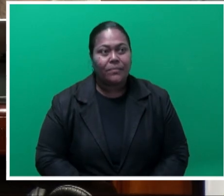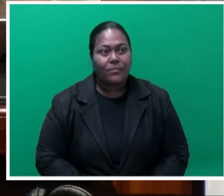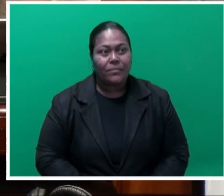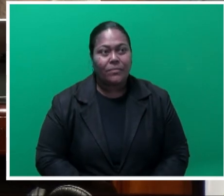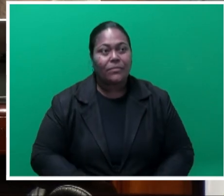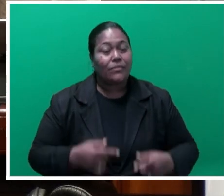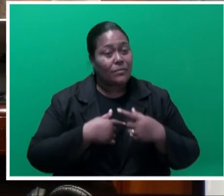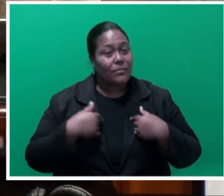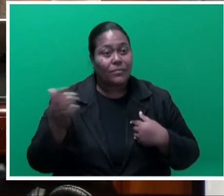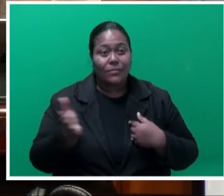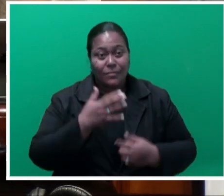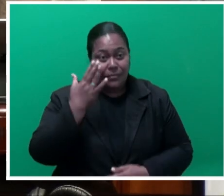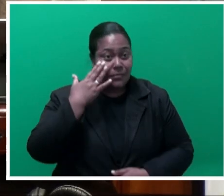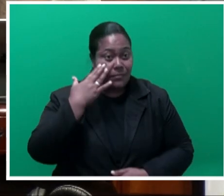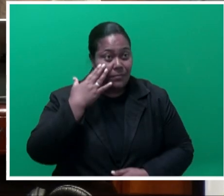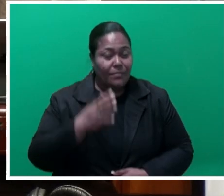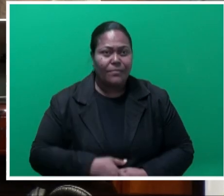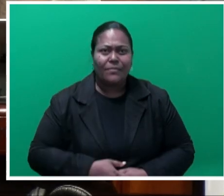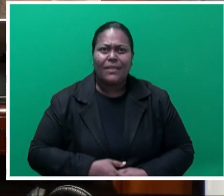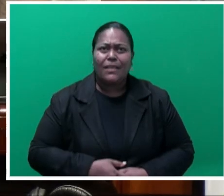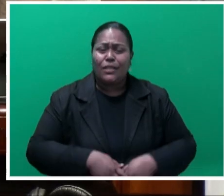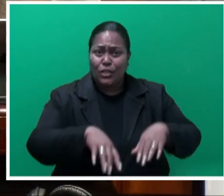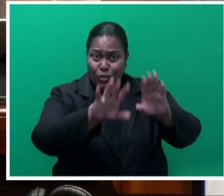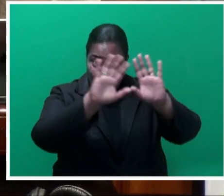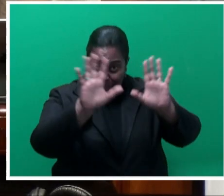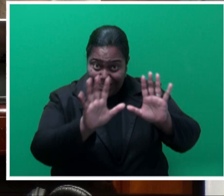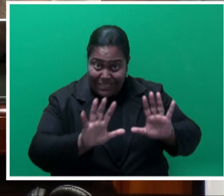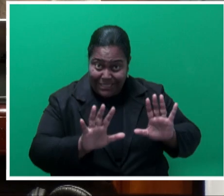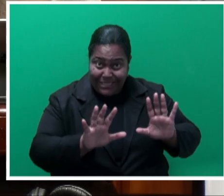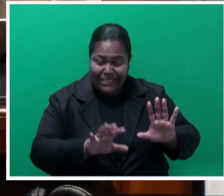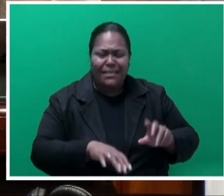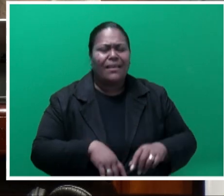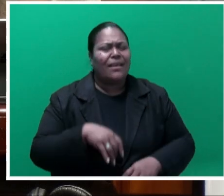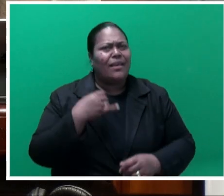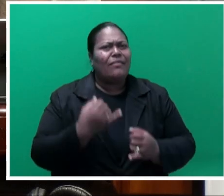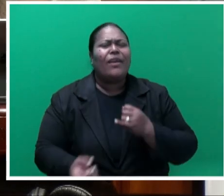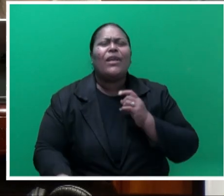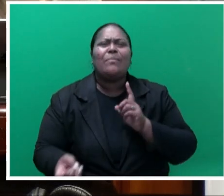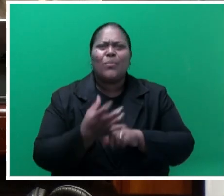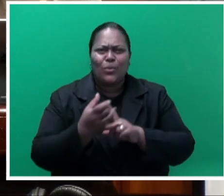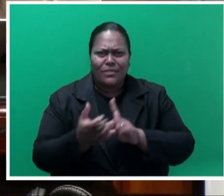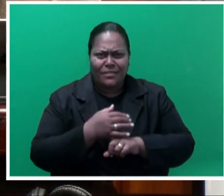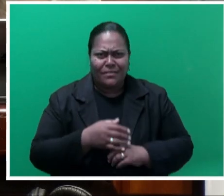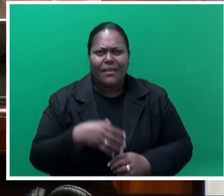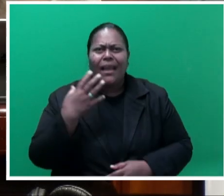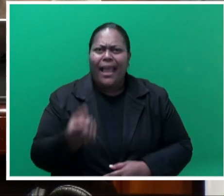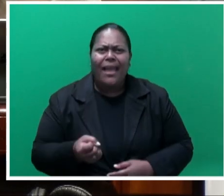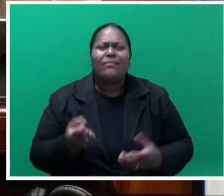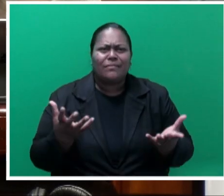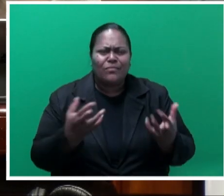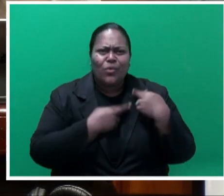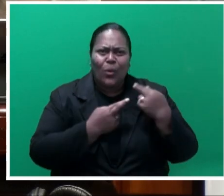aware, standing trees are important and play a very critical